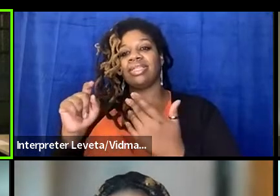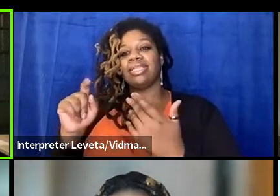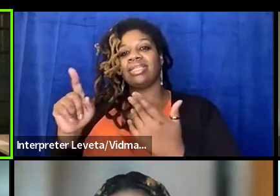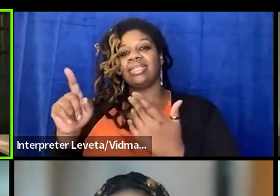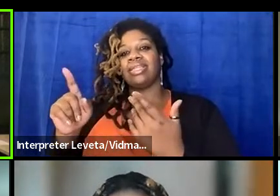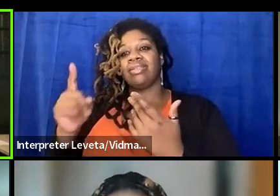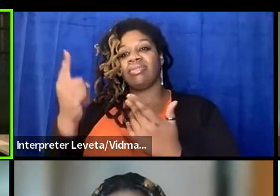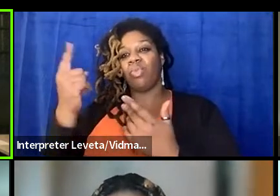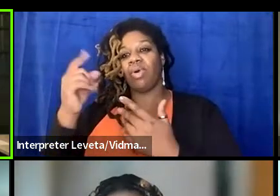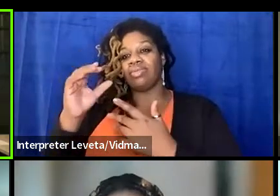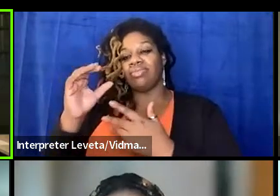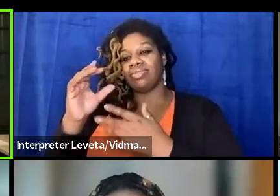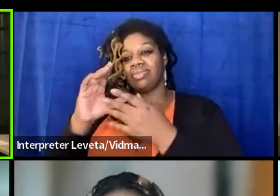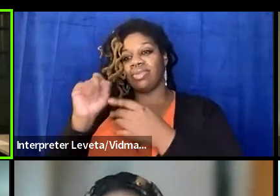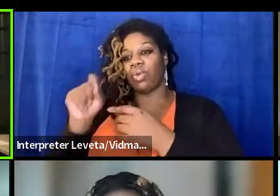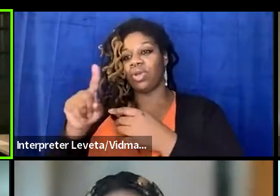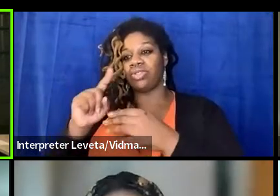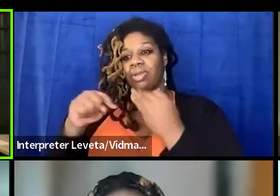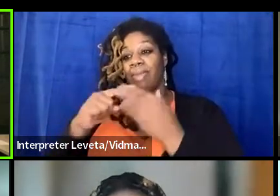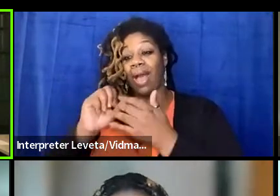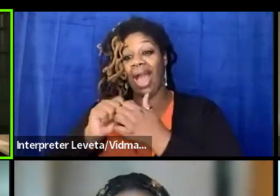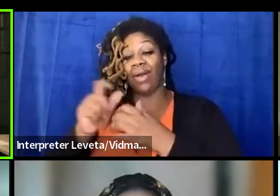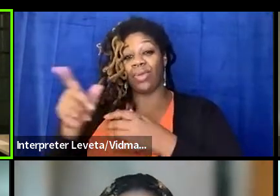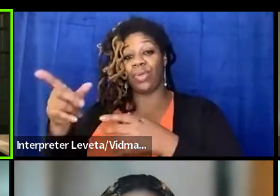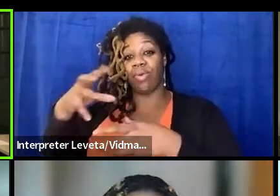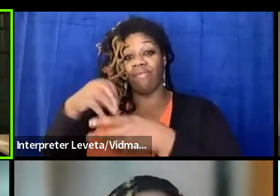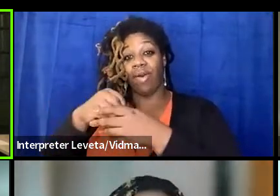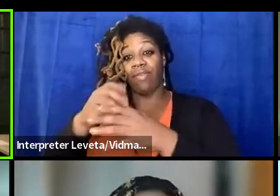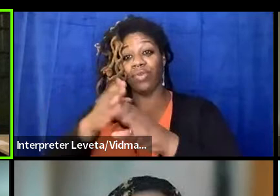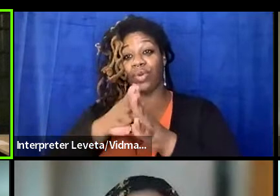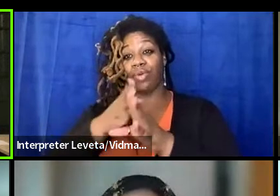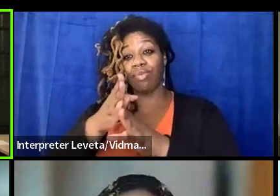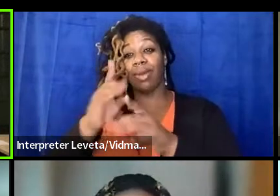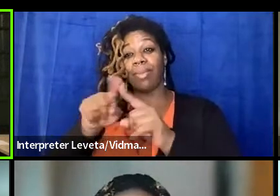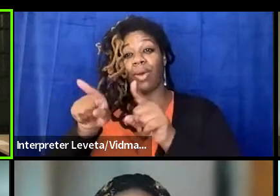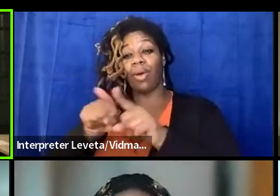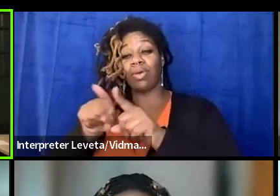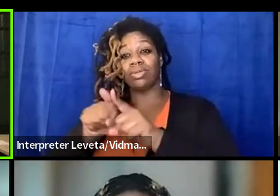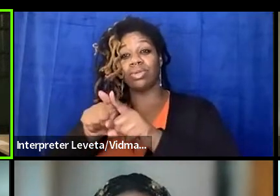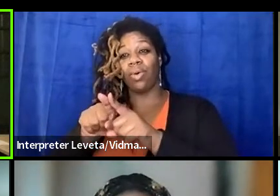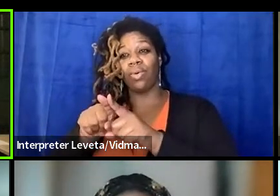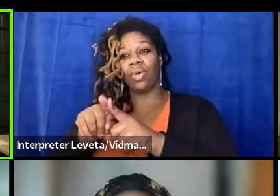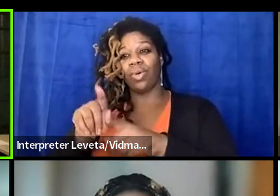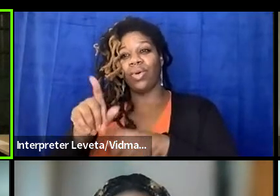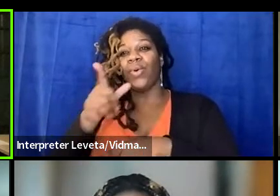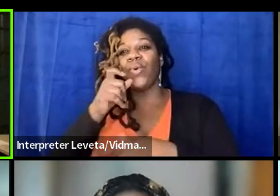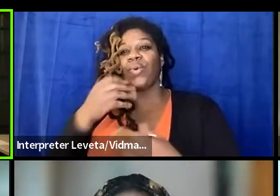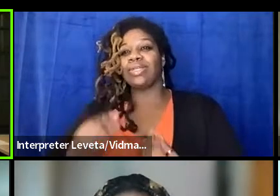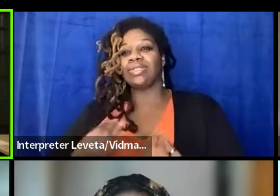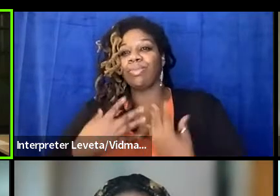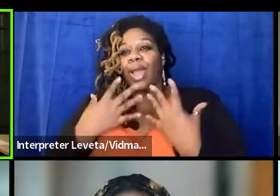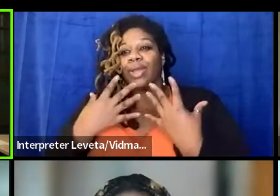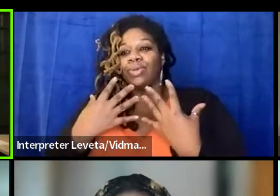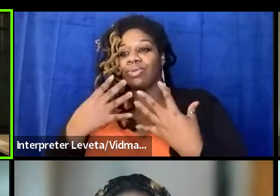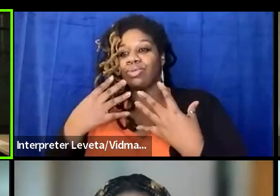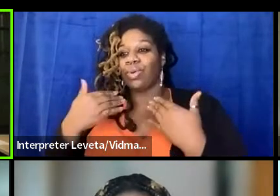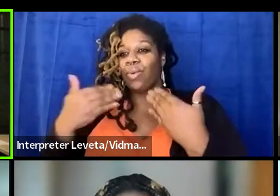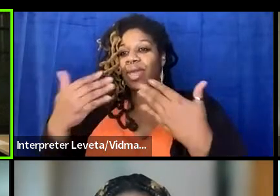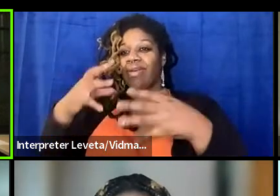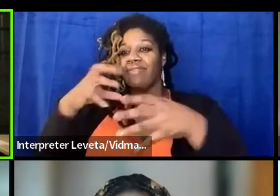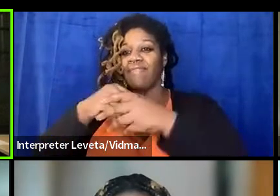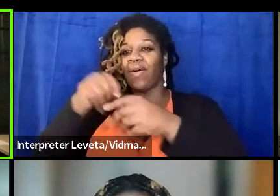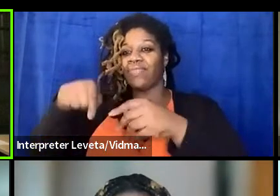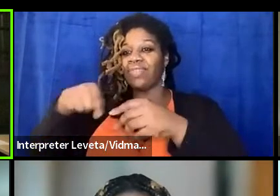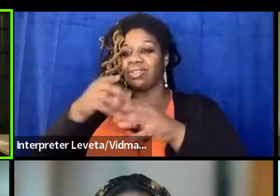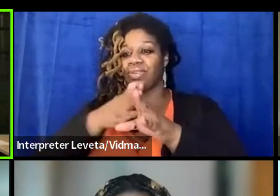career? So who are some mentors that inspired you to choose the career that you're at now? And what lessons